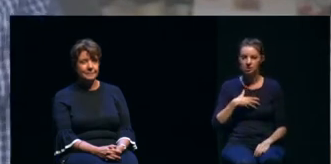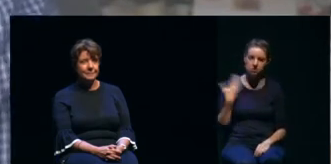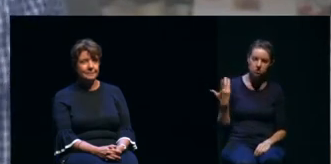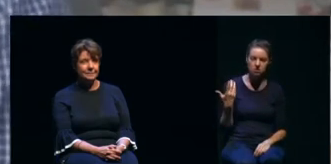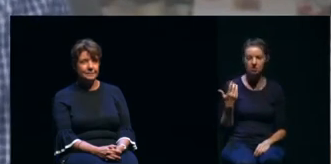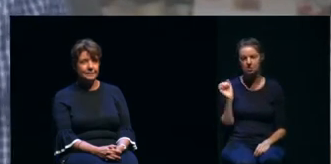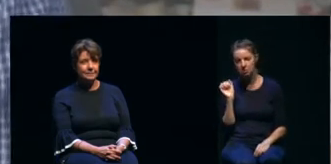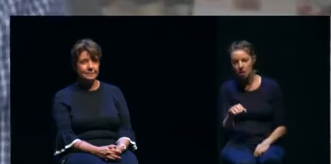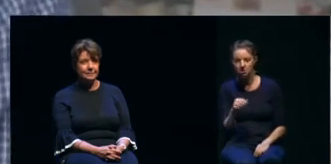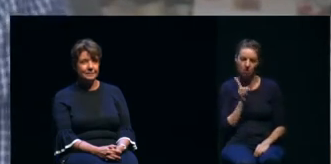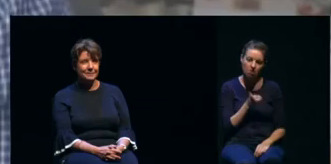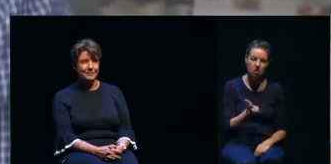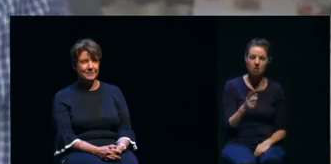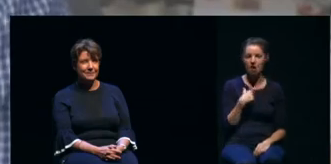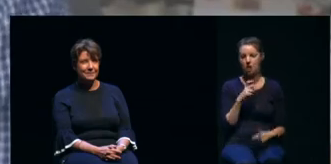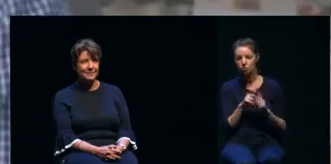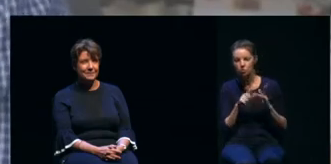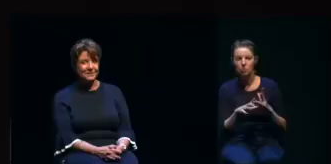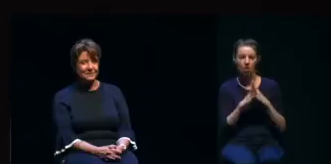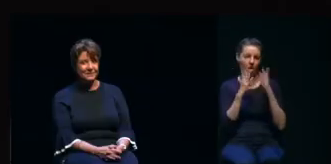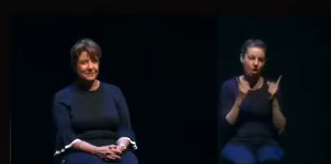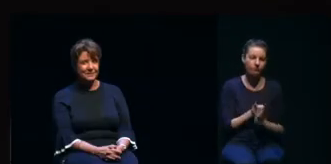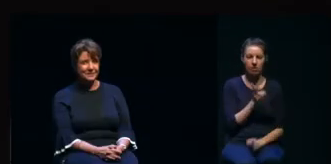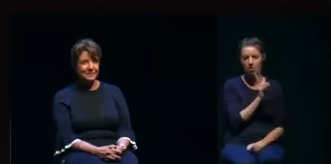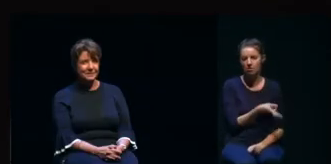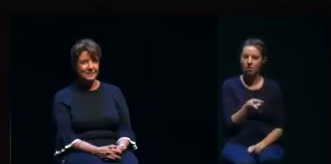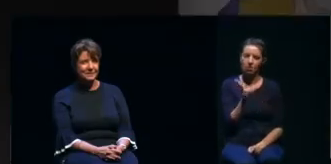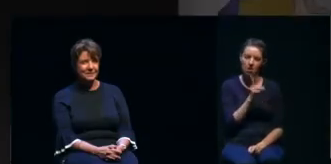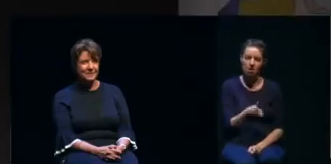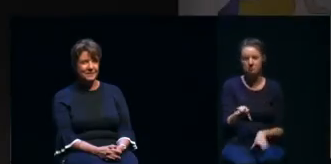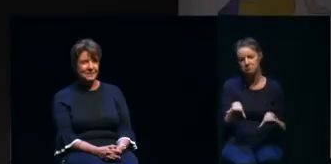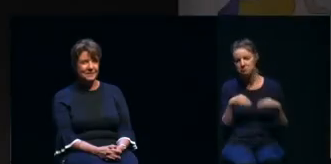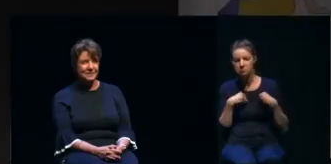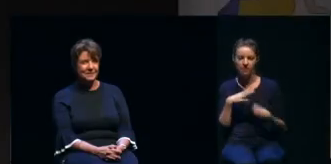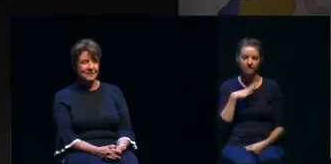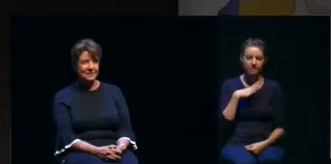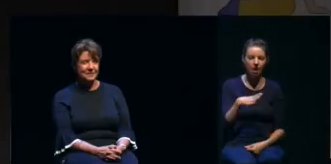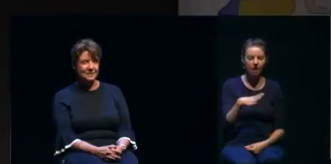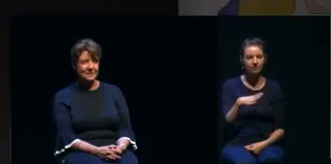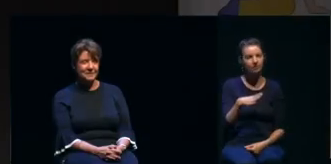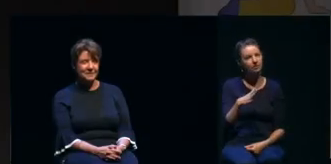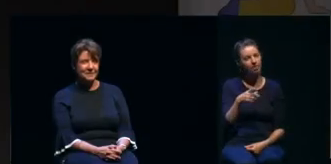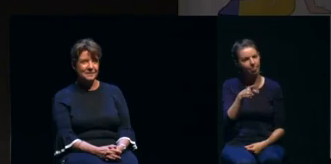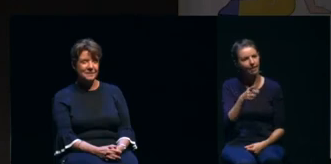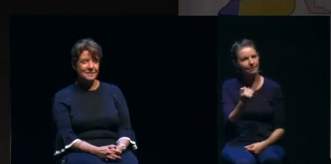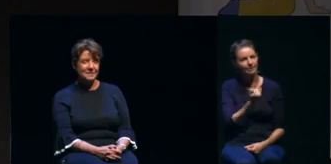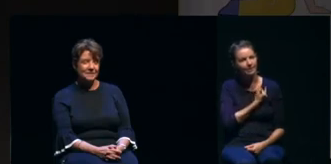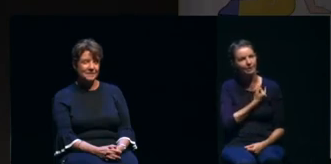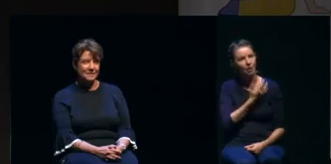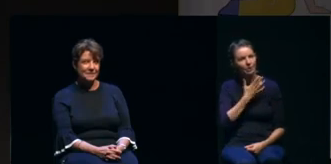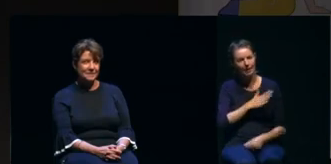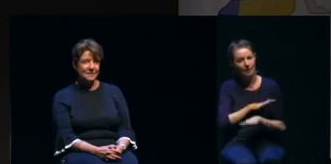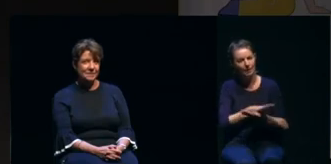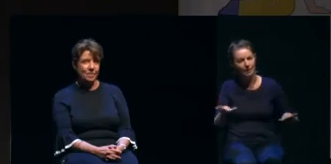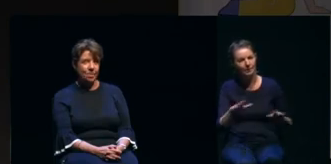everything yet again like a hero. And that's a sin. We need to not do that. You know, we need to actually,